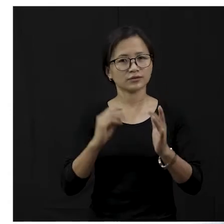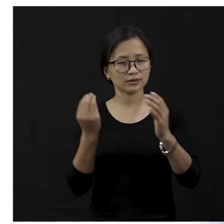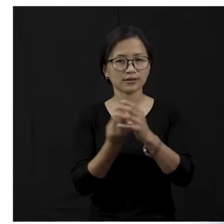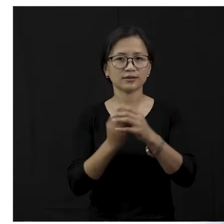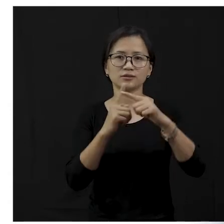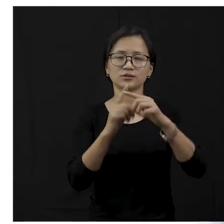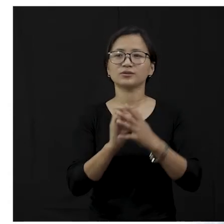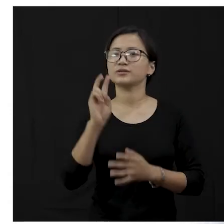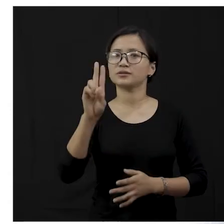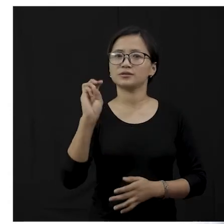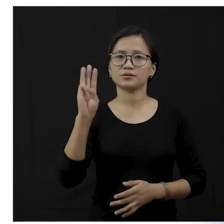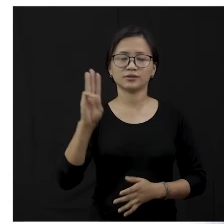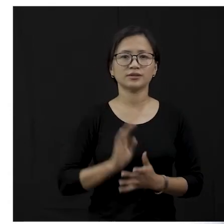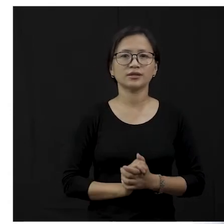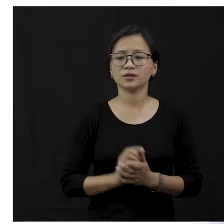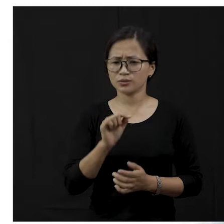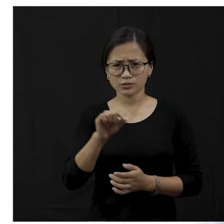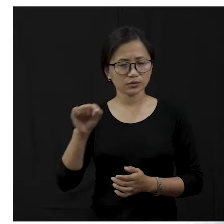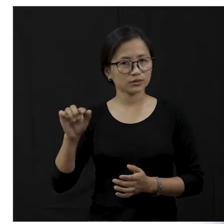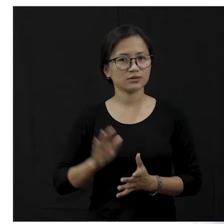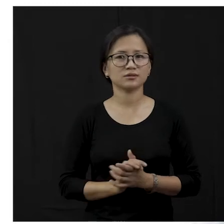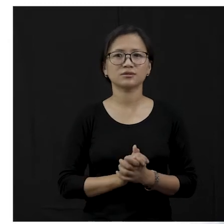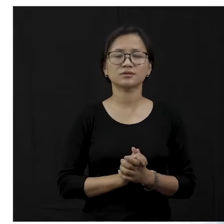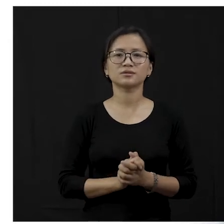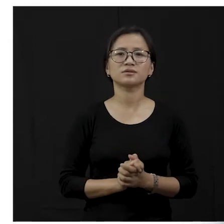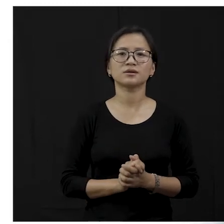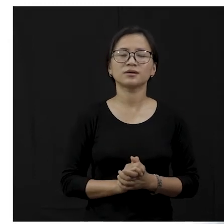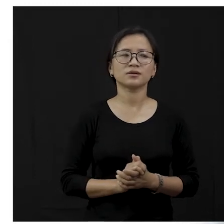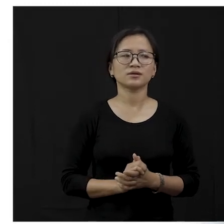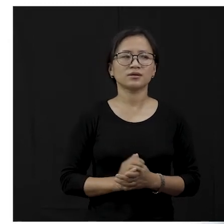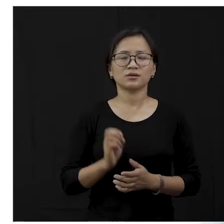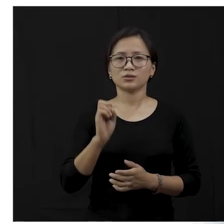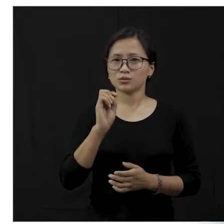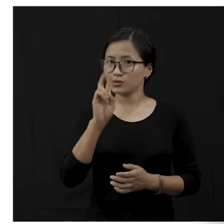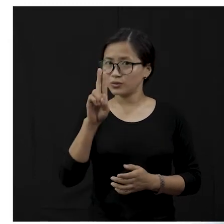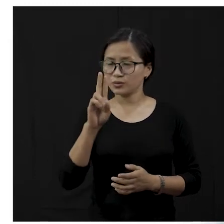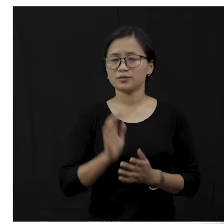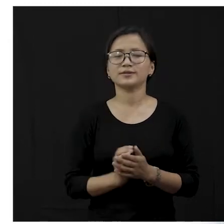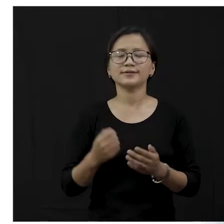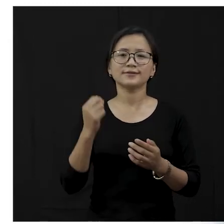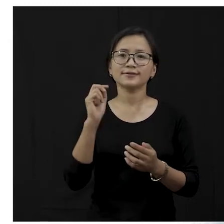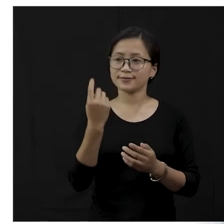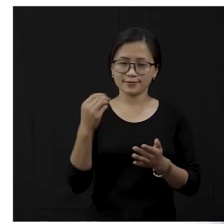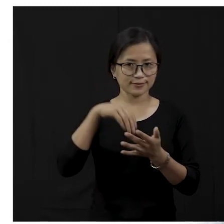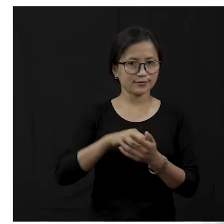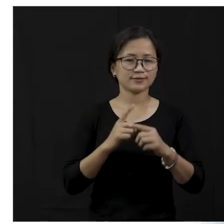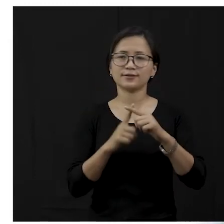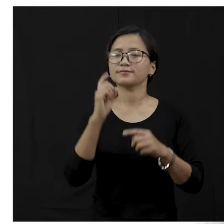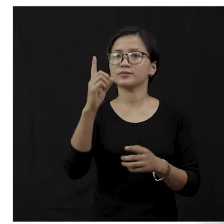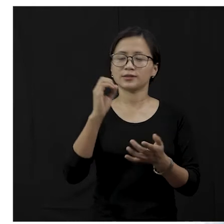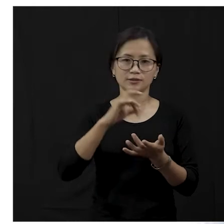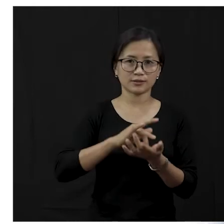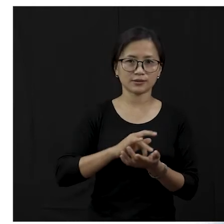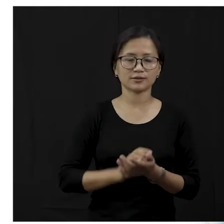add 23, which is 2 in tens place and 3 in ones place.